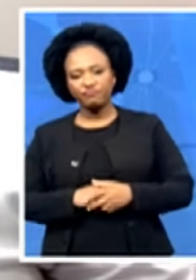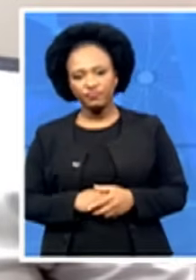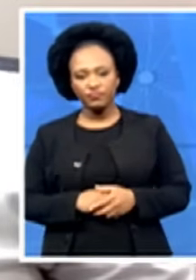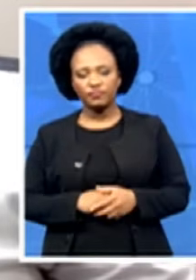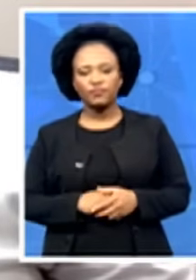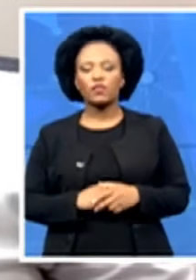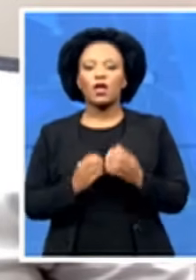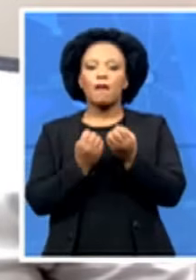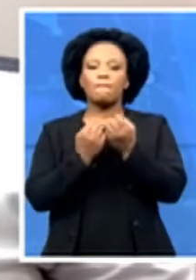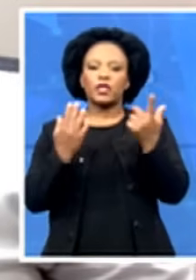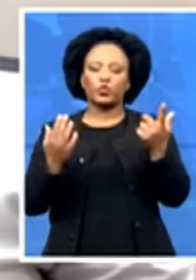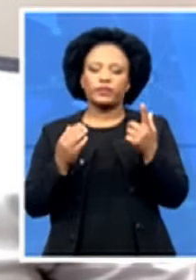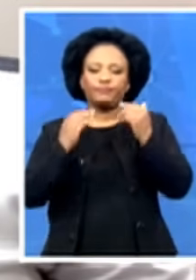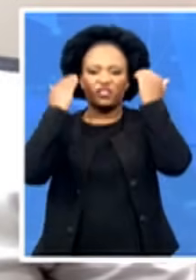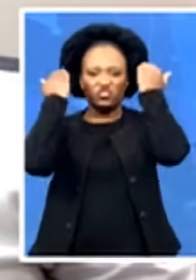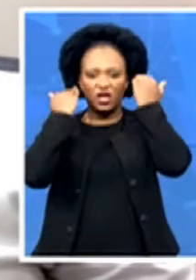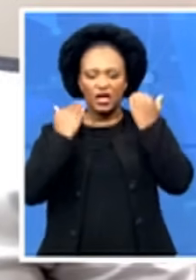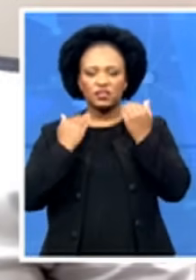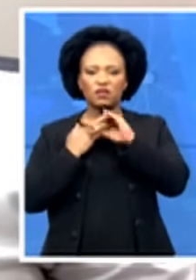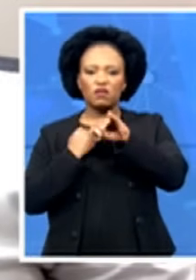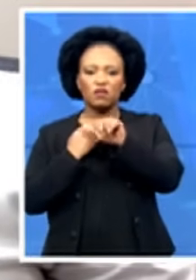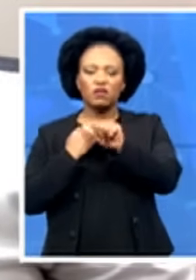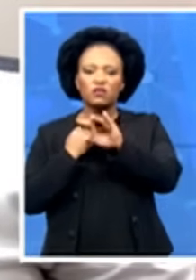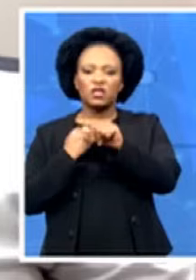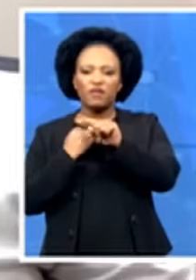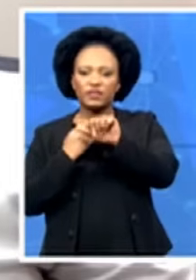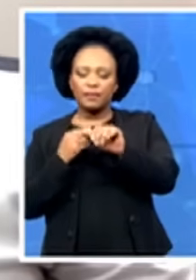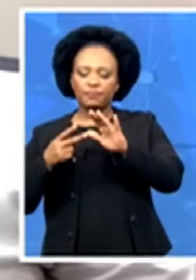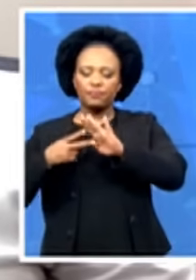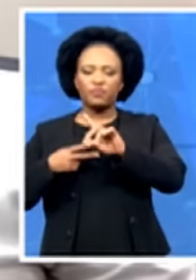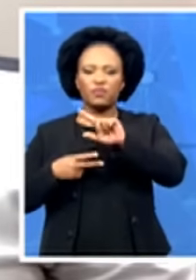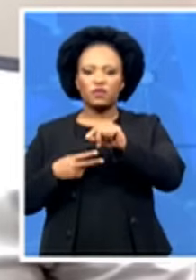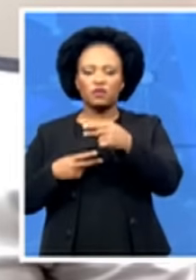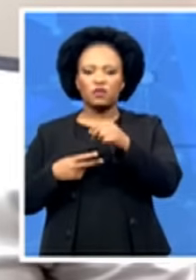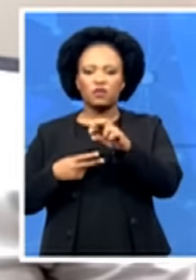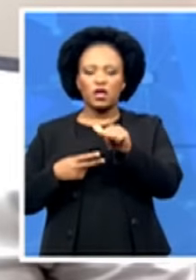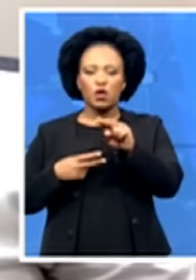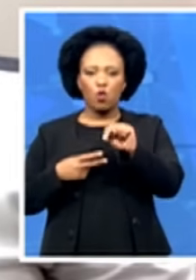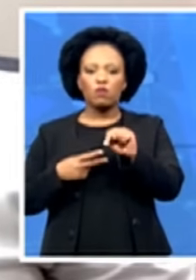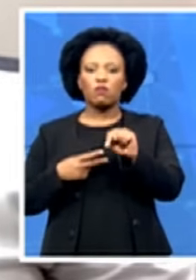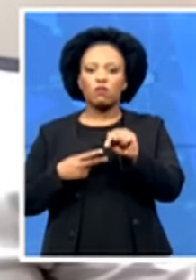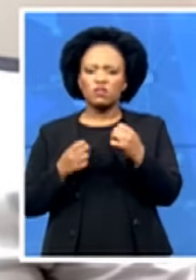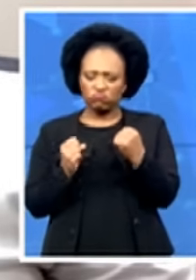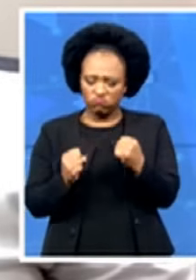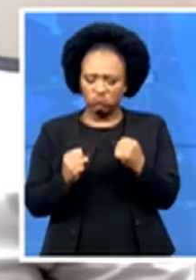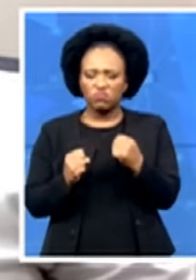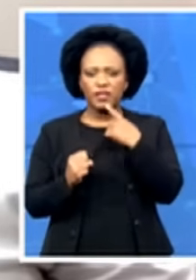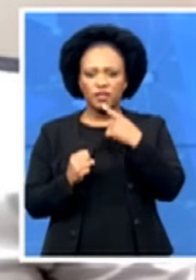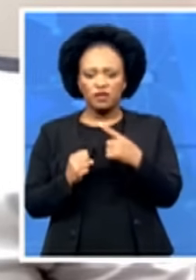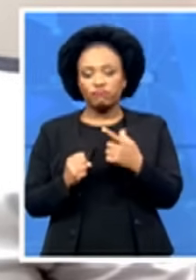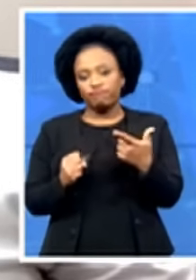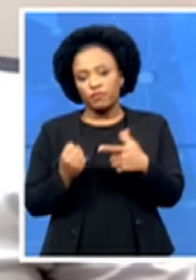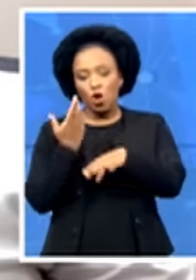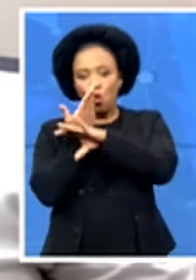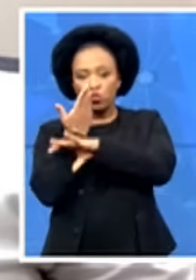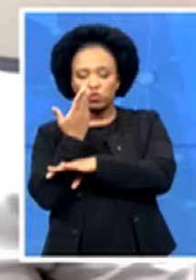Justice Jafta together with Justice Theron, maintain their position. They say, well, the Constitutional Court has an authority in terms of Section